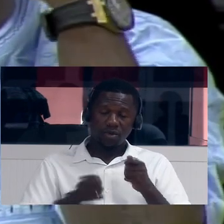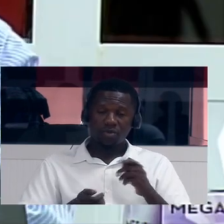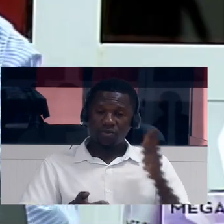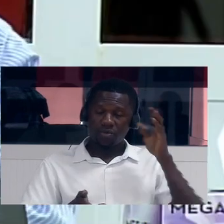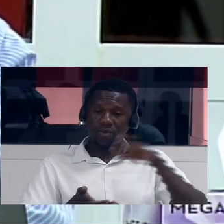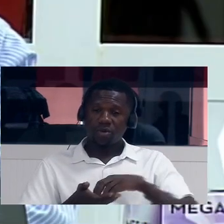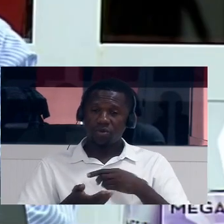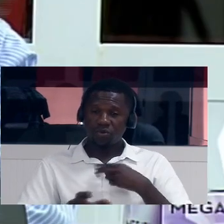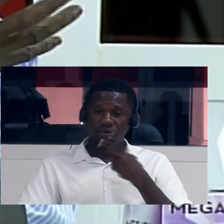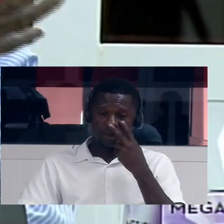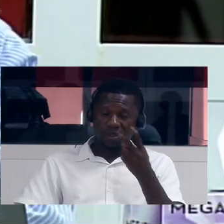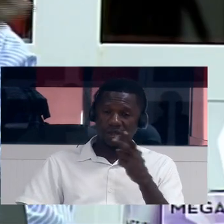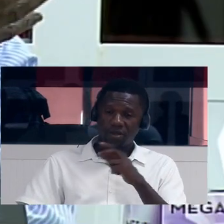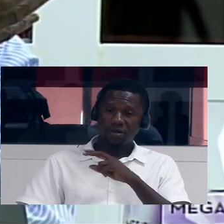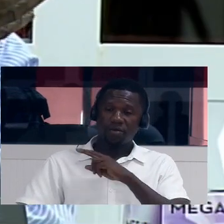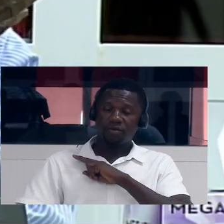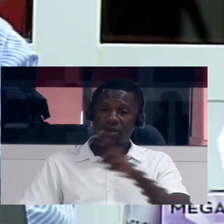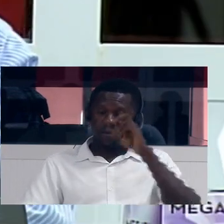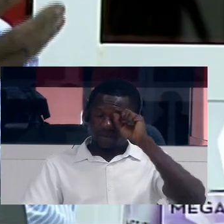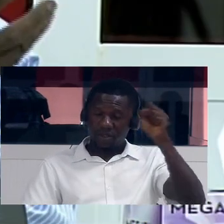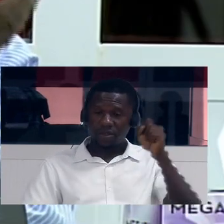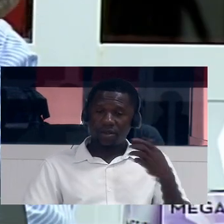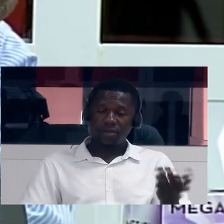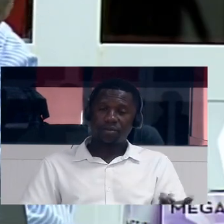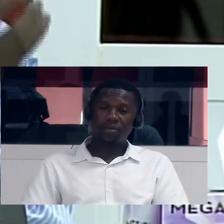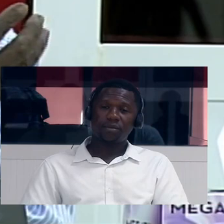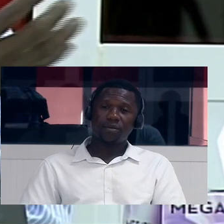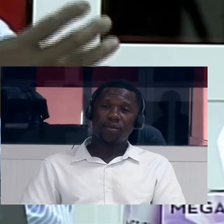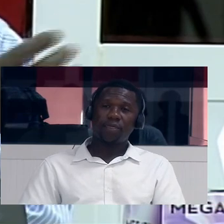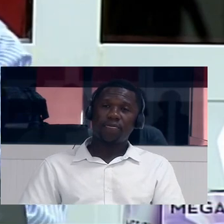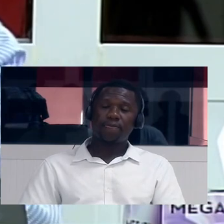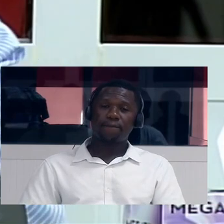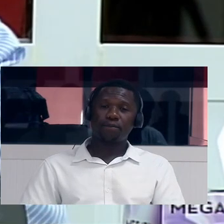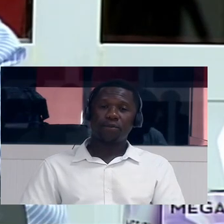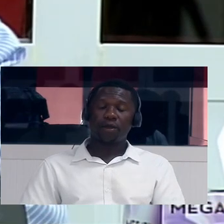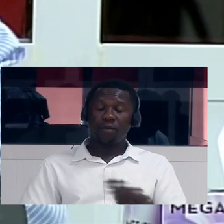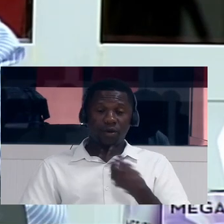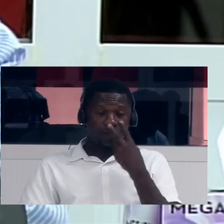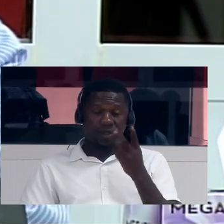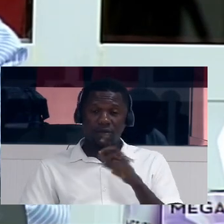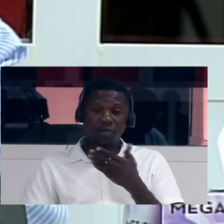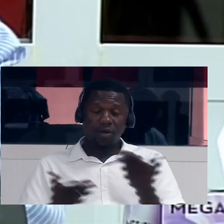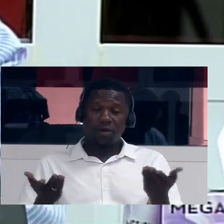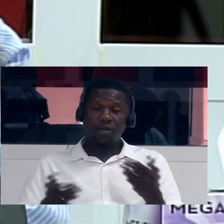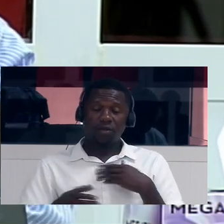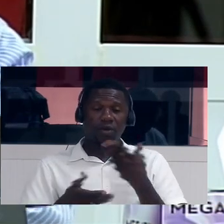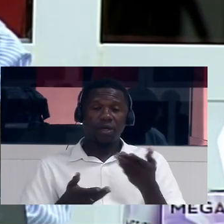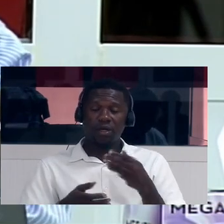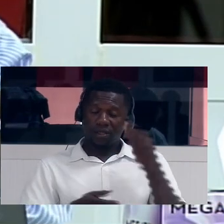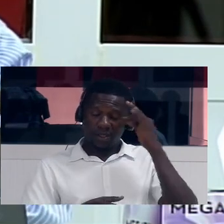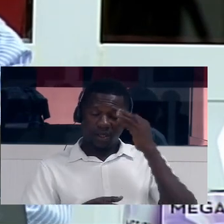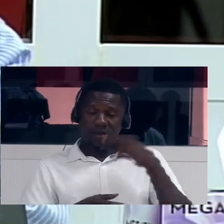president? I did not see them in person yet. That's why I'm saying, let me land, and then you can see where I'm coming from. It was